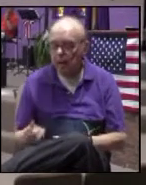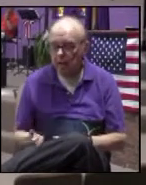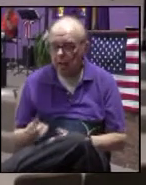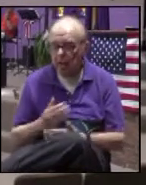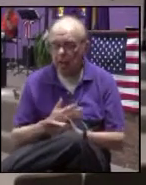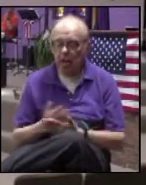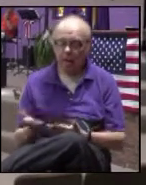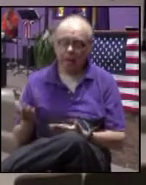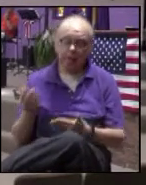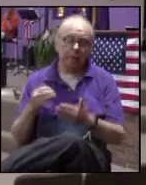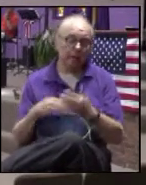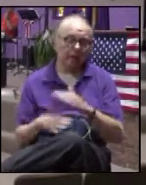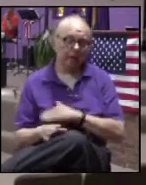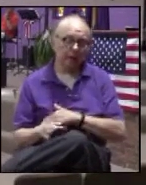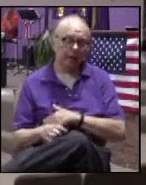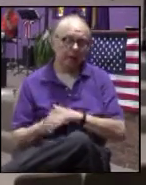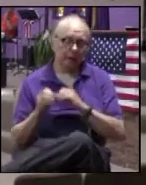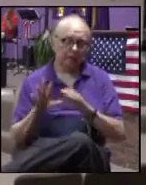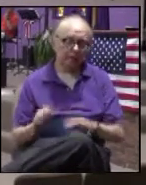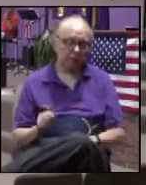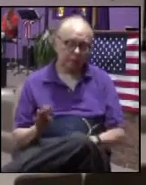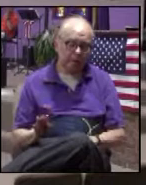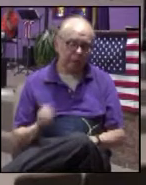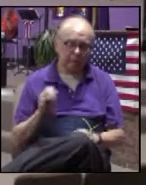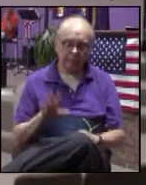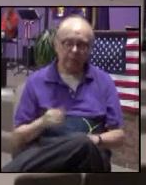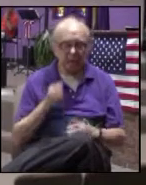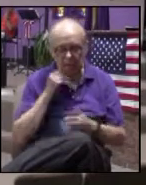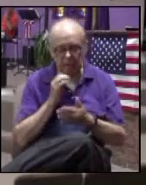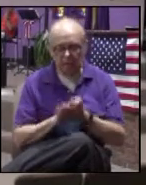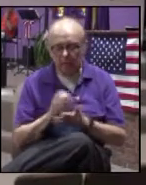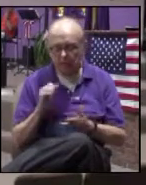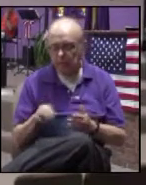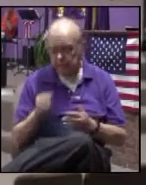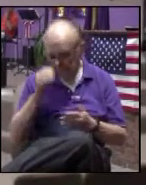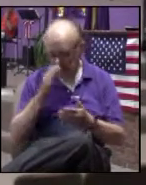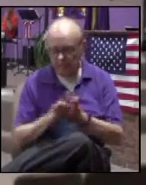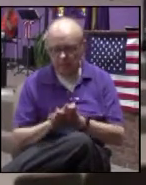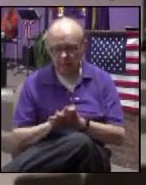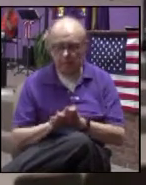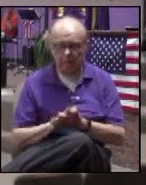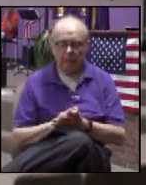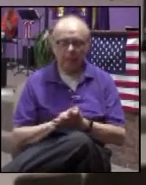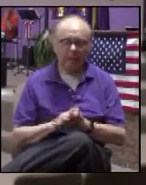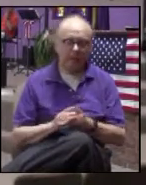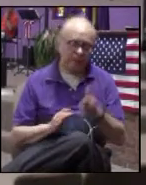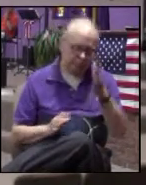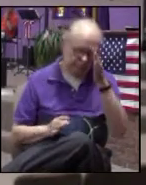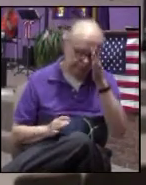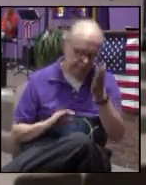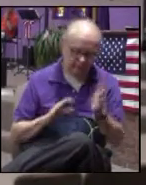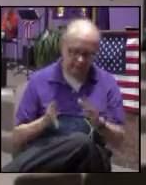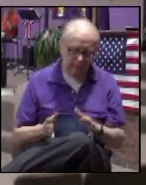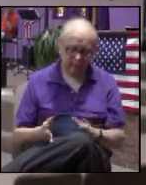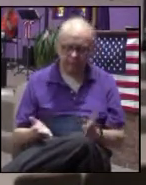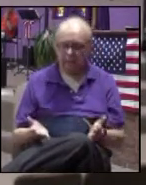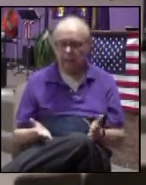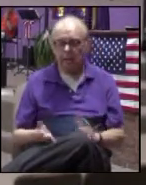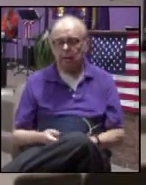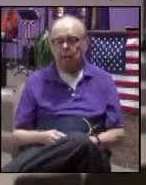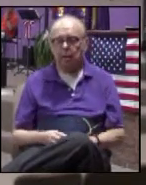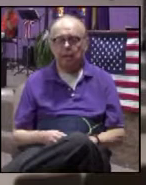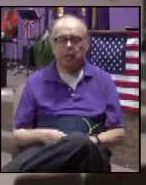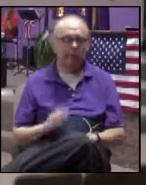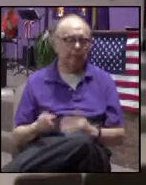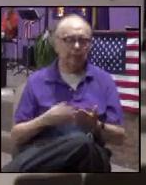come in. I lost my job, I lost my wife, I lost my husband, my father died, I slipped